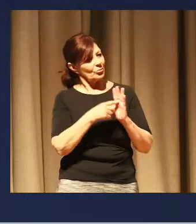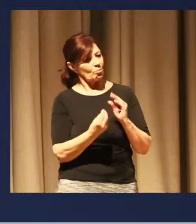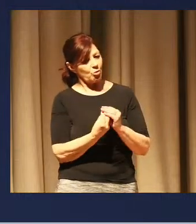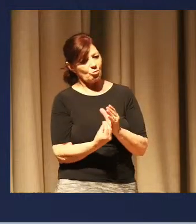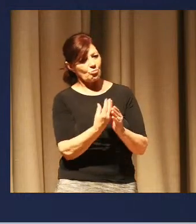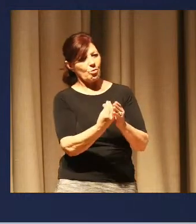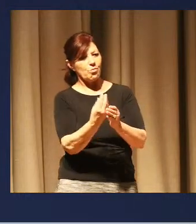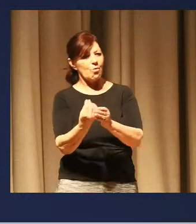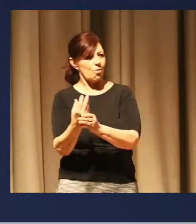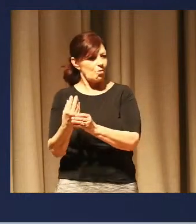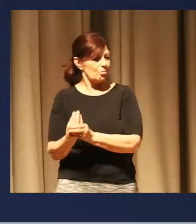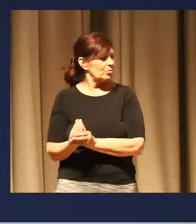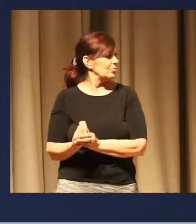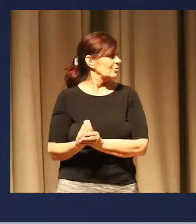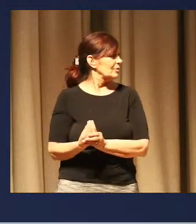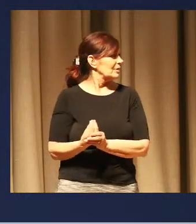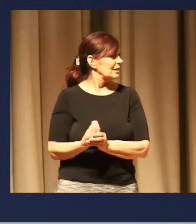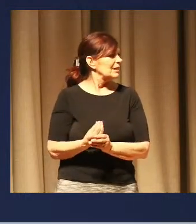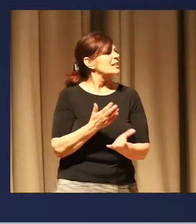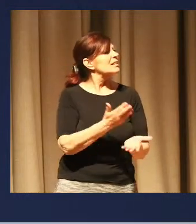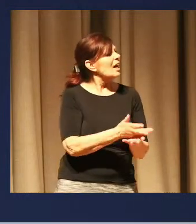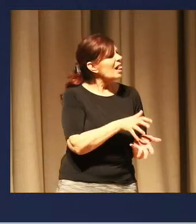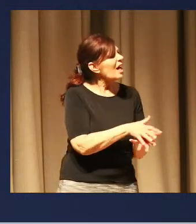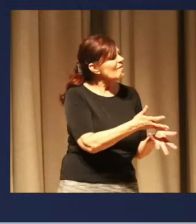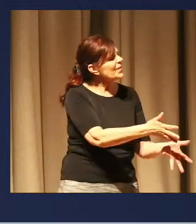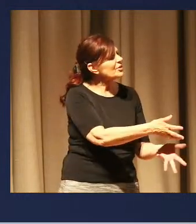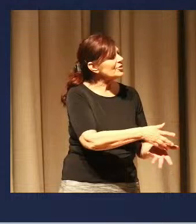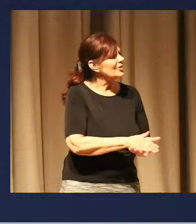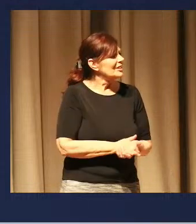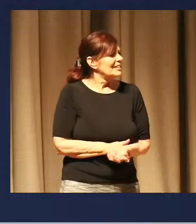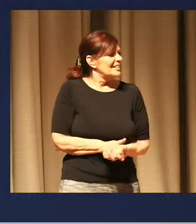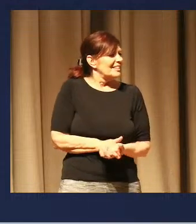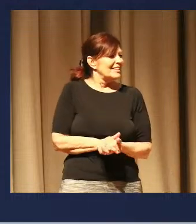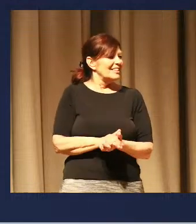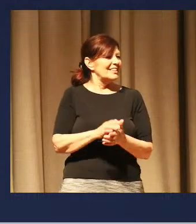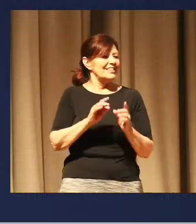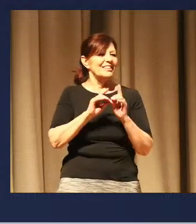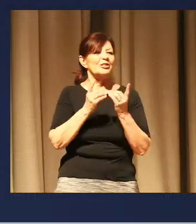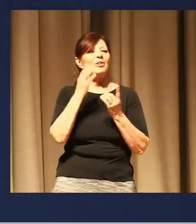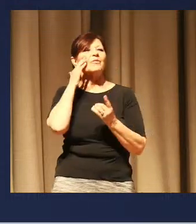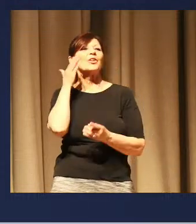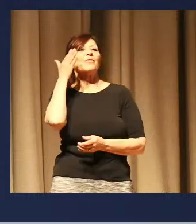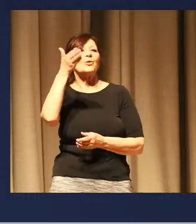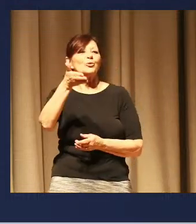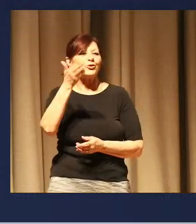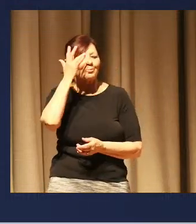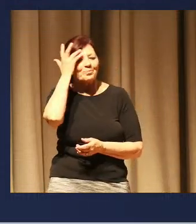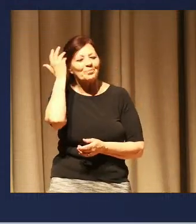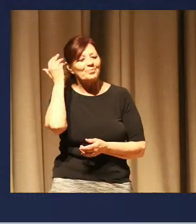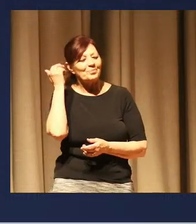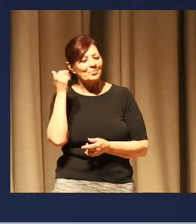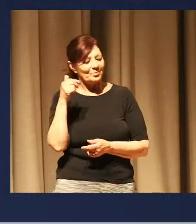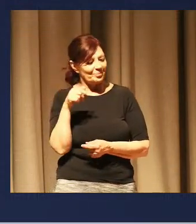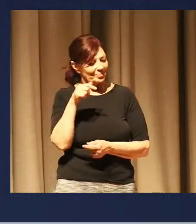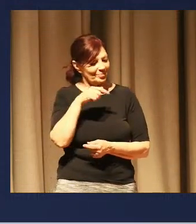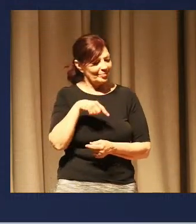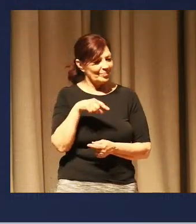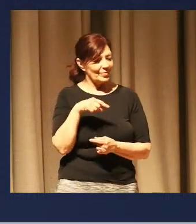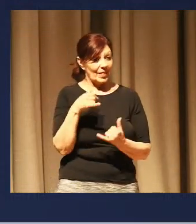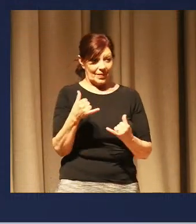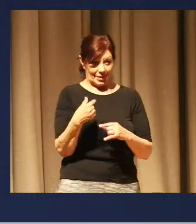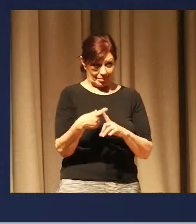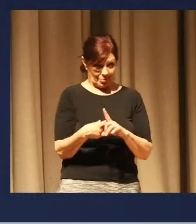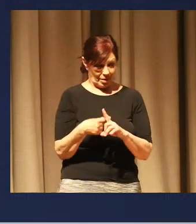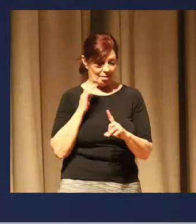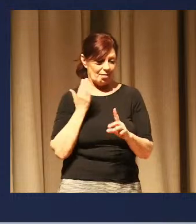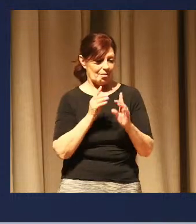and producers while protecting vital farmland for the future. As such, earlier this month,